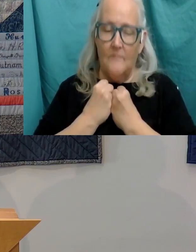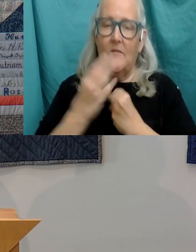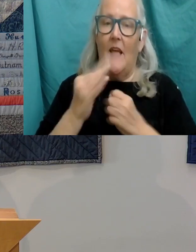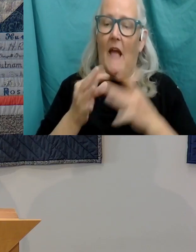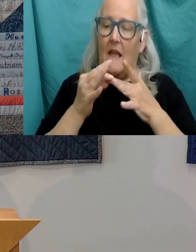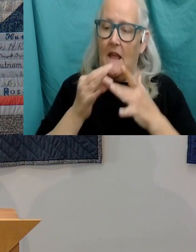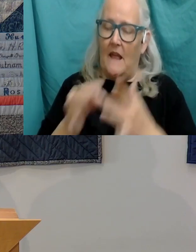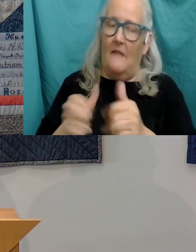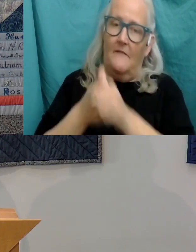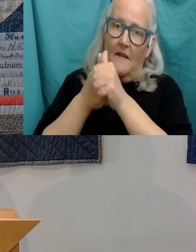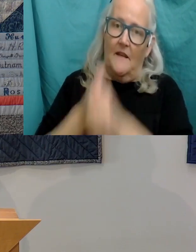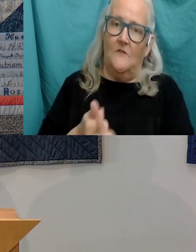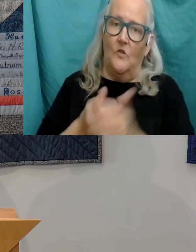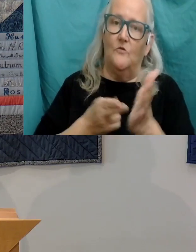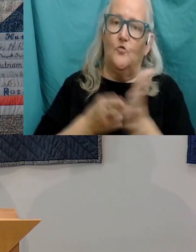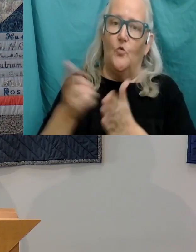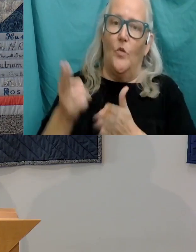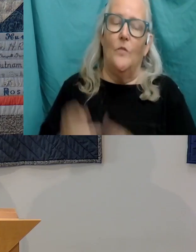of truth.